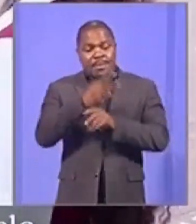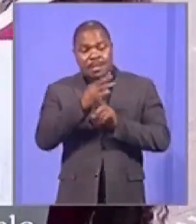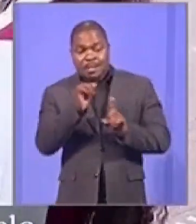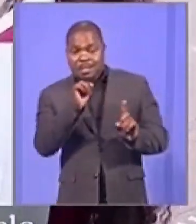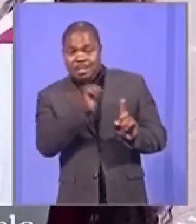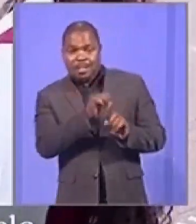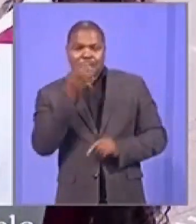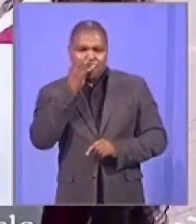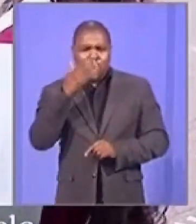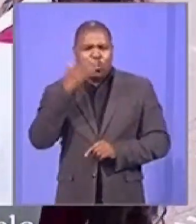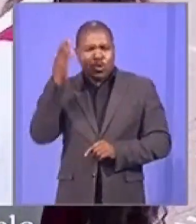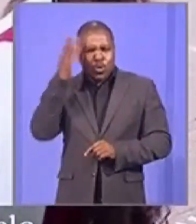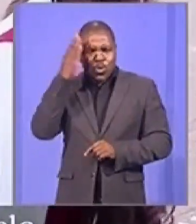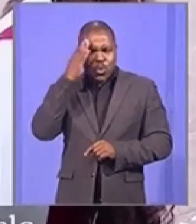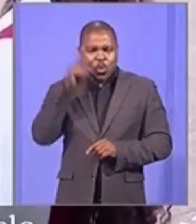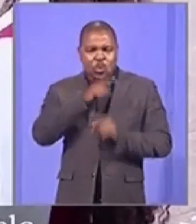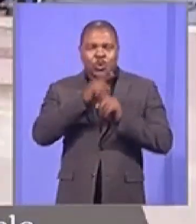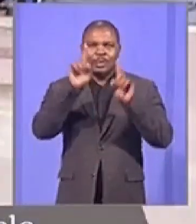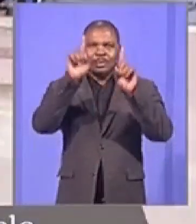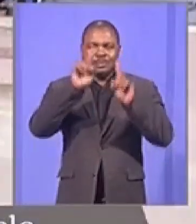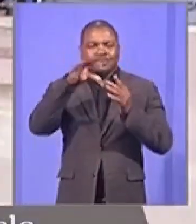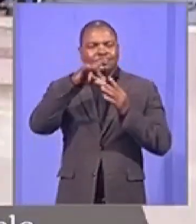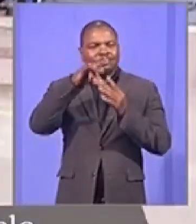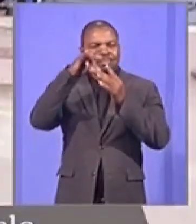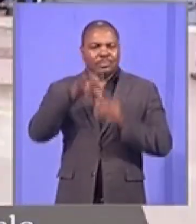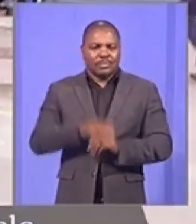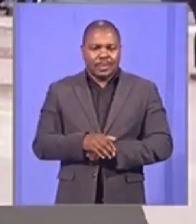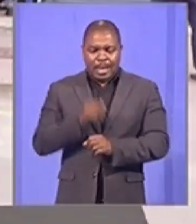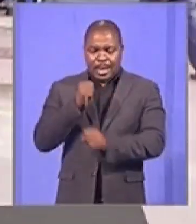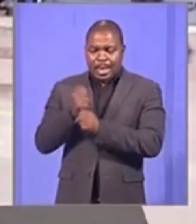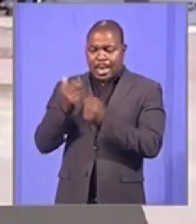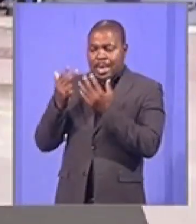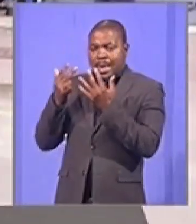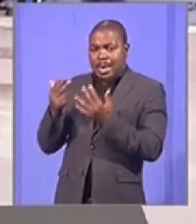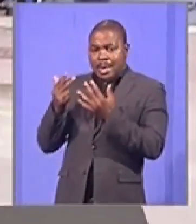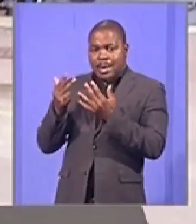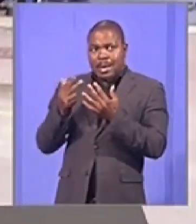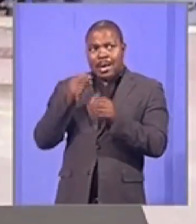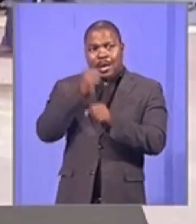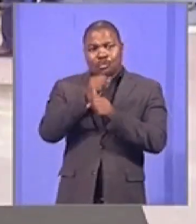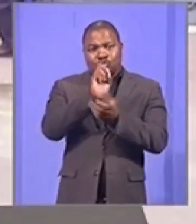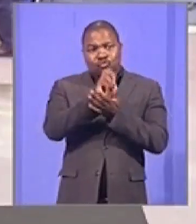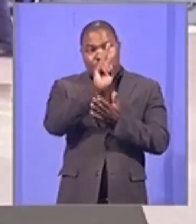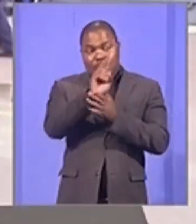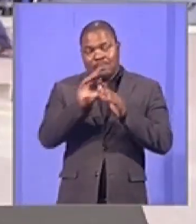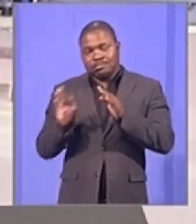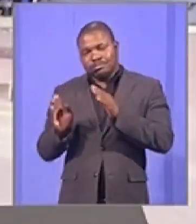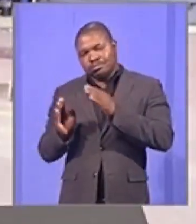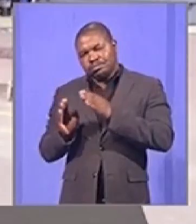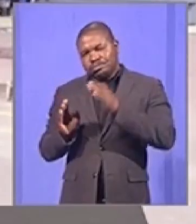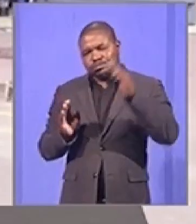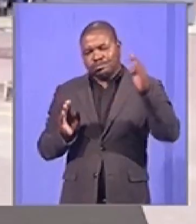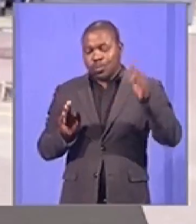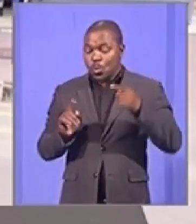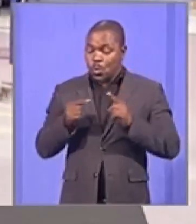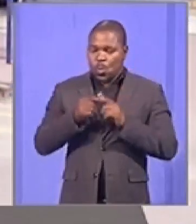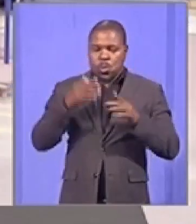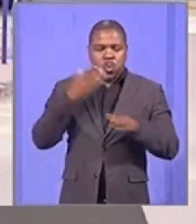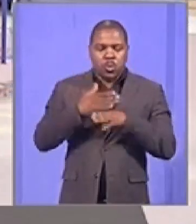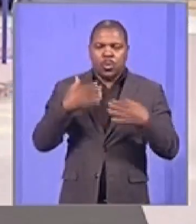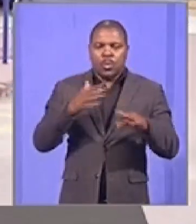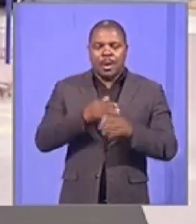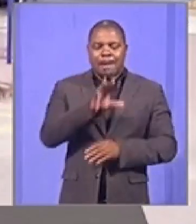re o tsebile hore o tla ikgetha. O tloa grade 8 o fihlela grade 12 o na sebetsa ka thata. Manta o